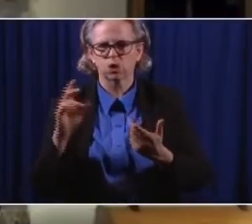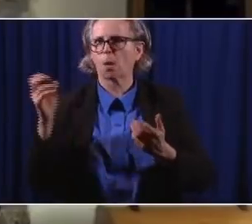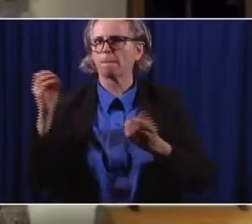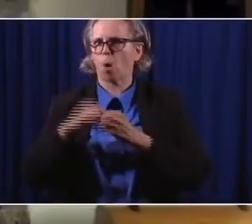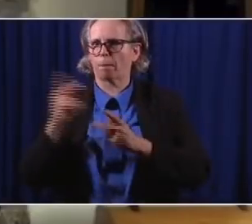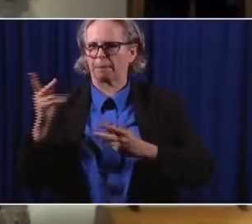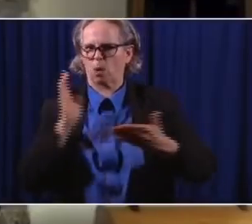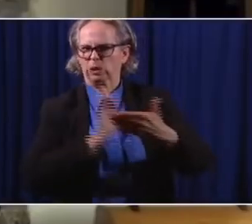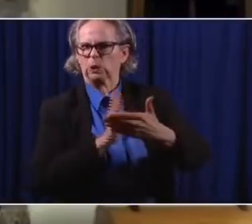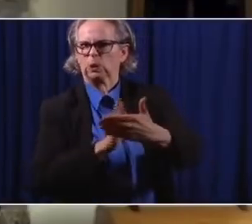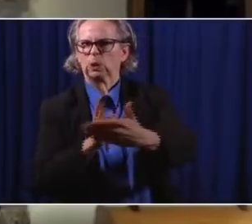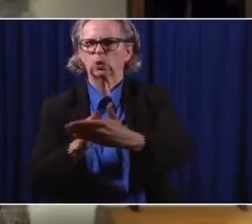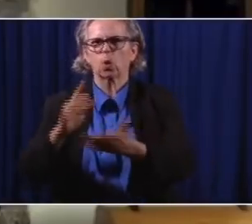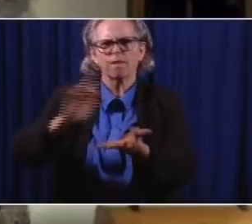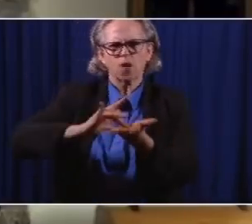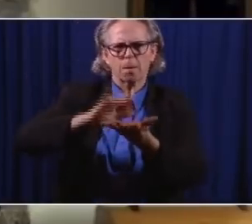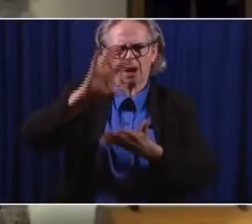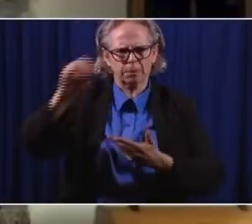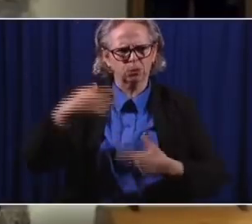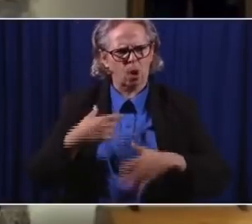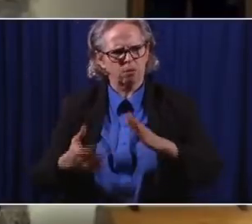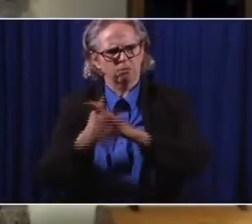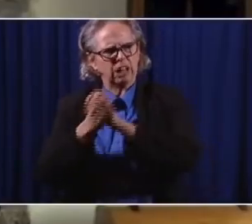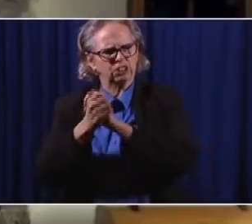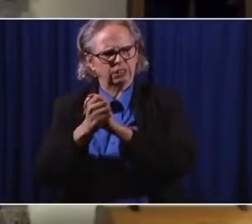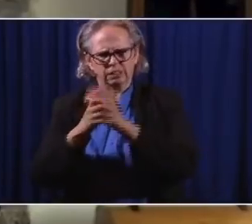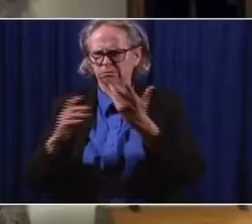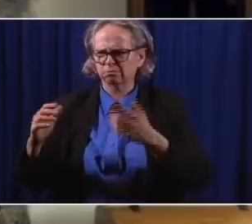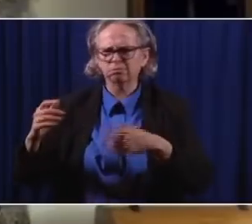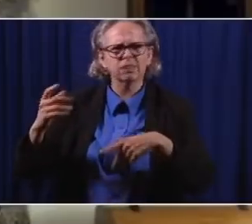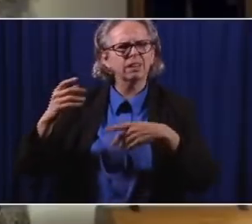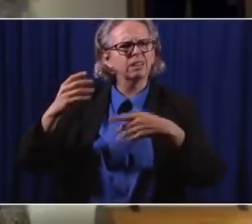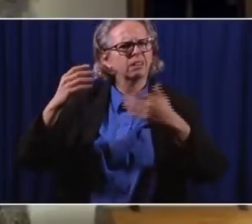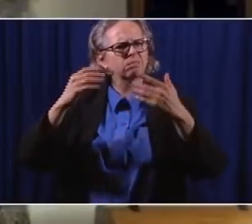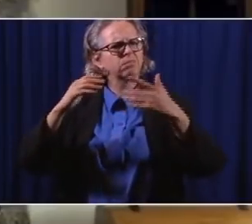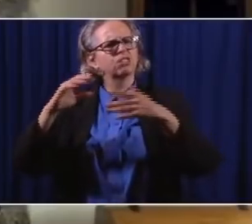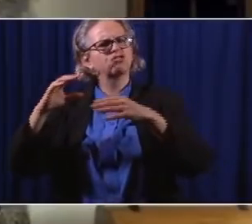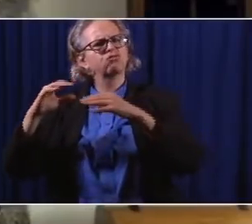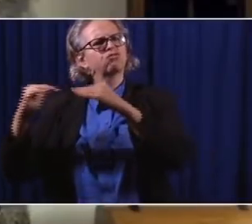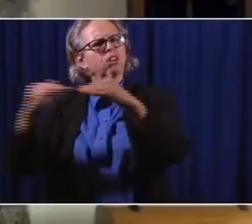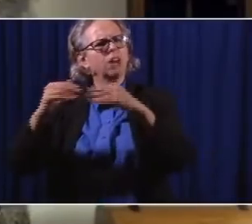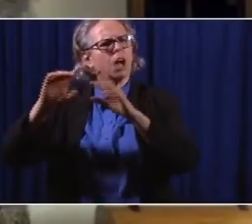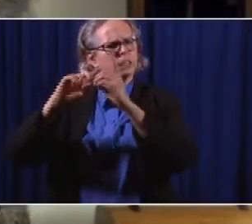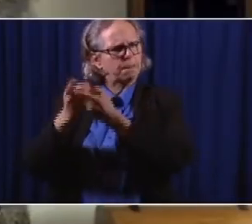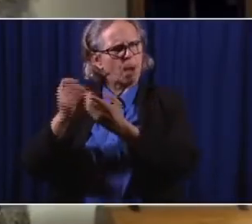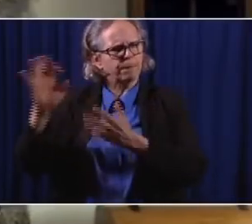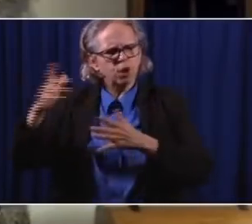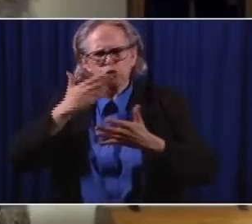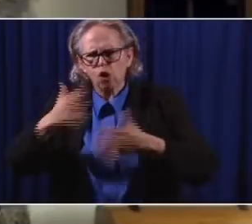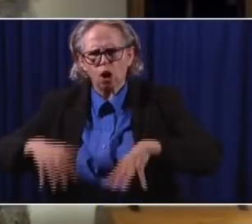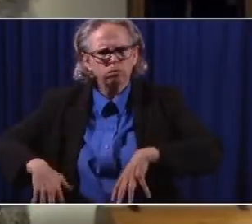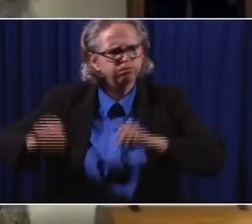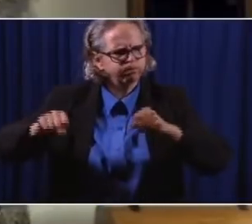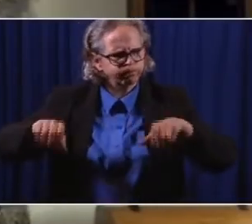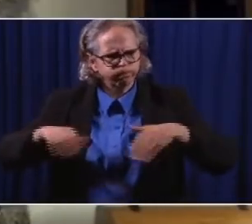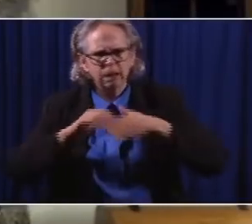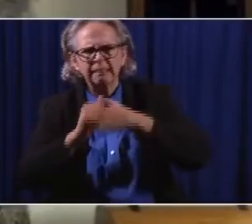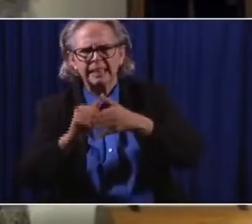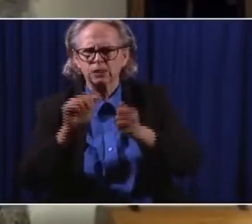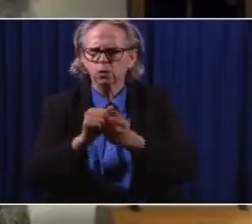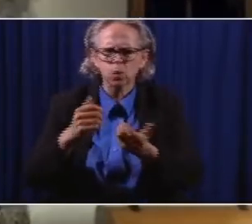we congratulate the Justice Department, and this is good news for the people of this country.